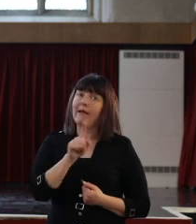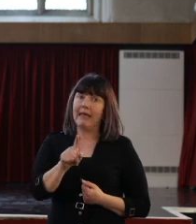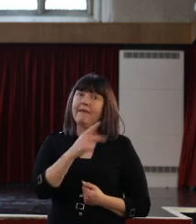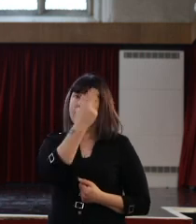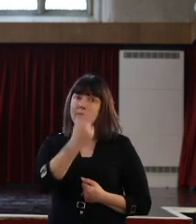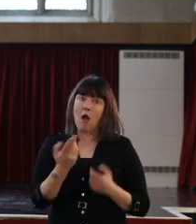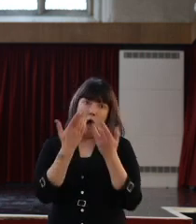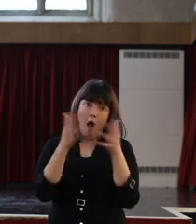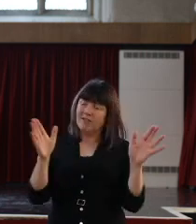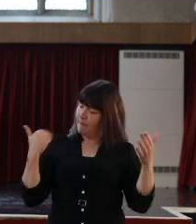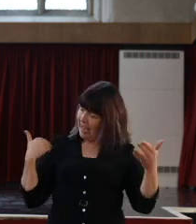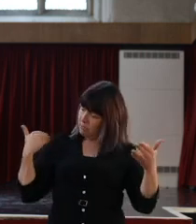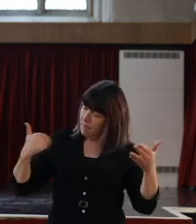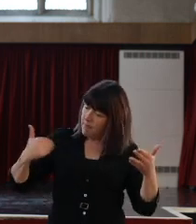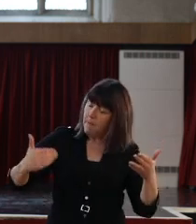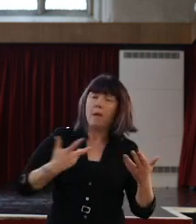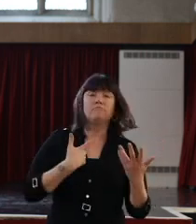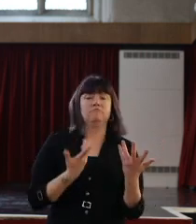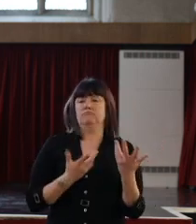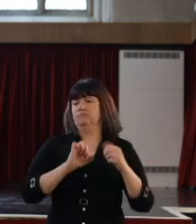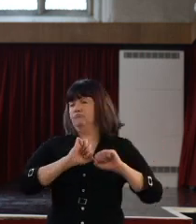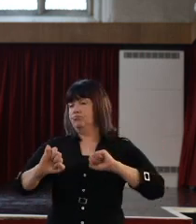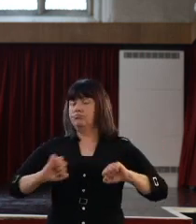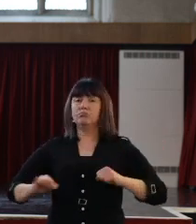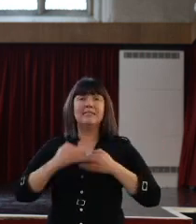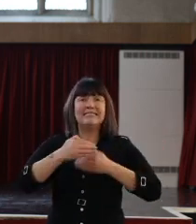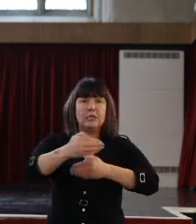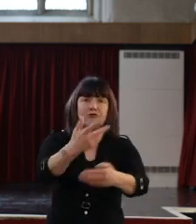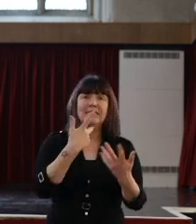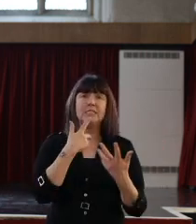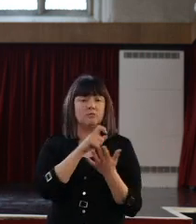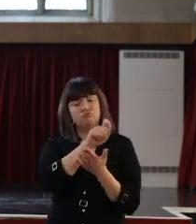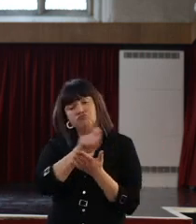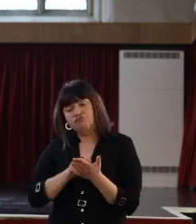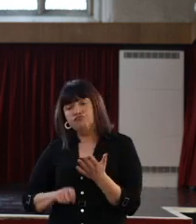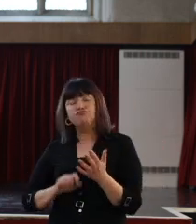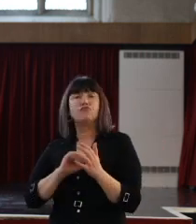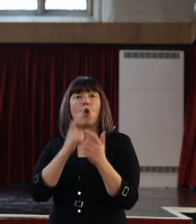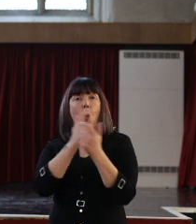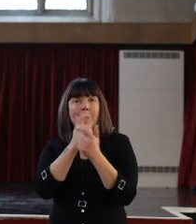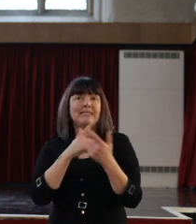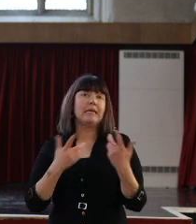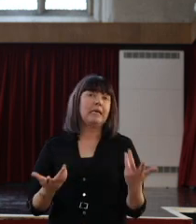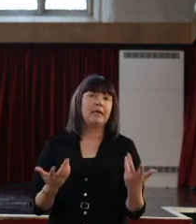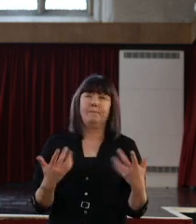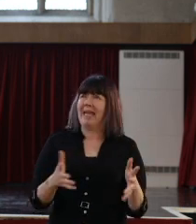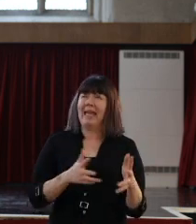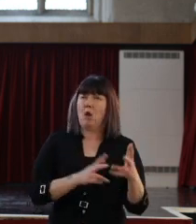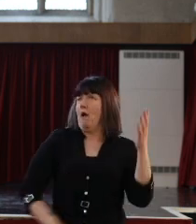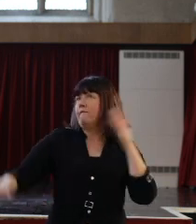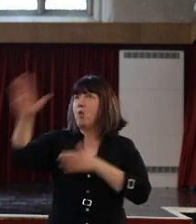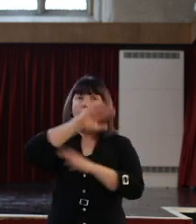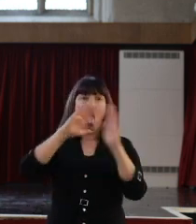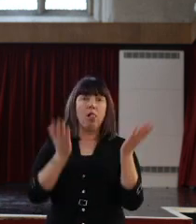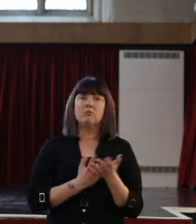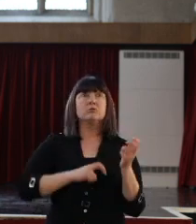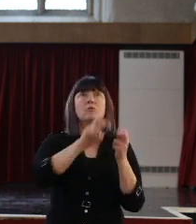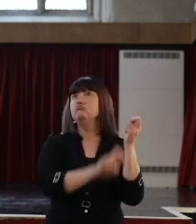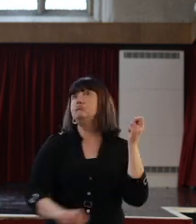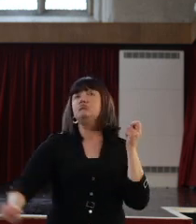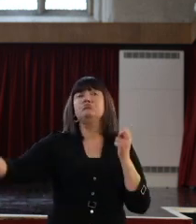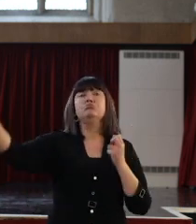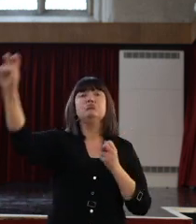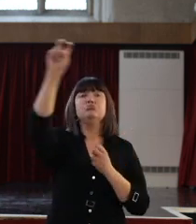written plays, stage shows, radio series, and jokes for some of the biggest comedy shows on TV. I've performed comedy all over the world, met most of my